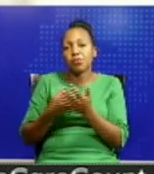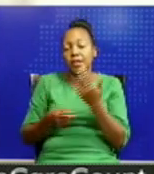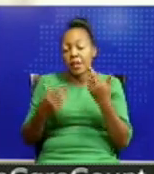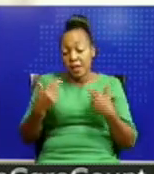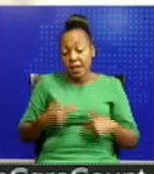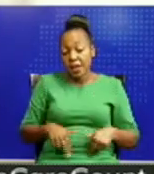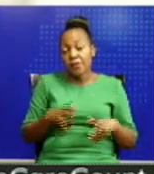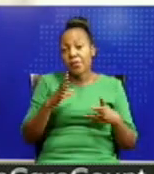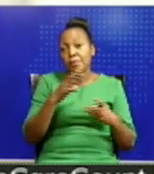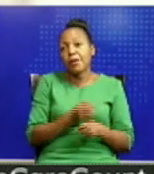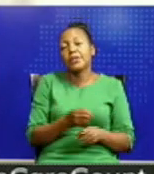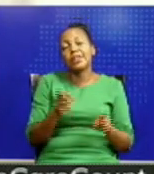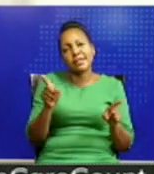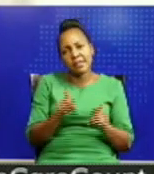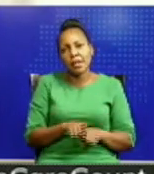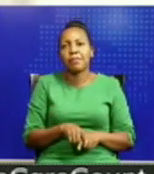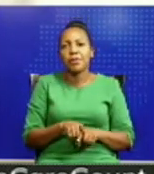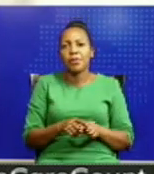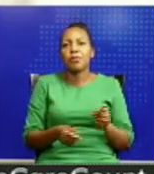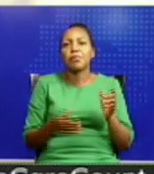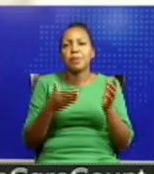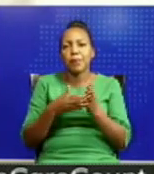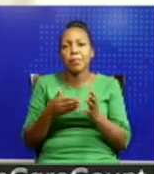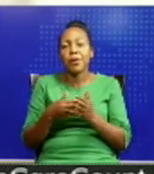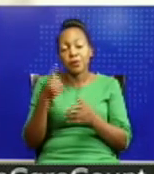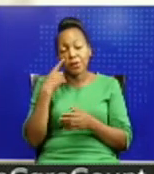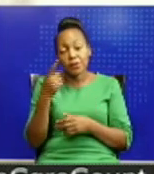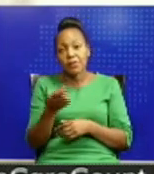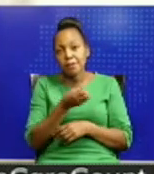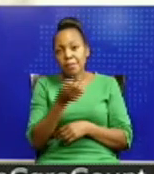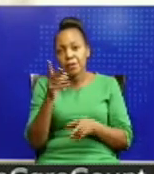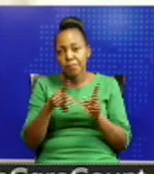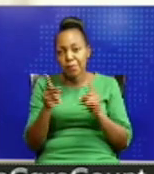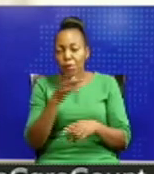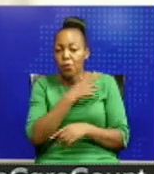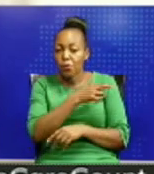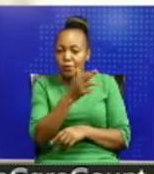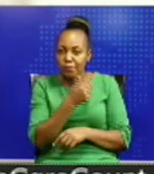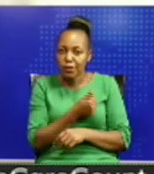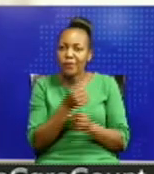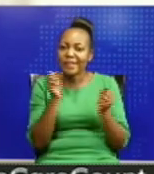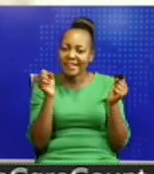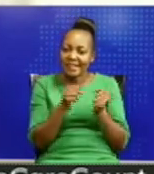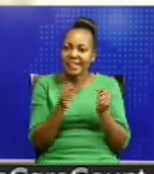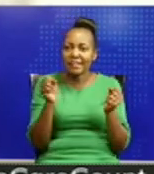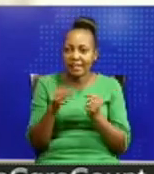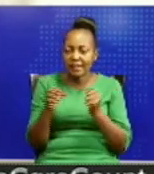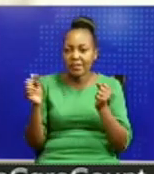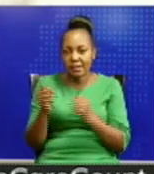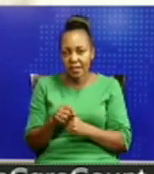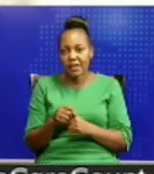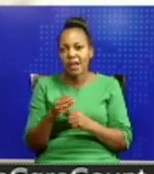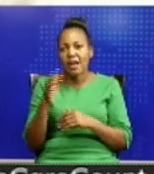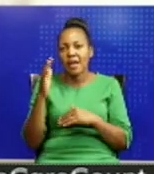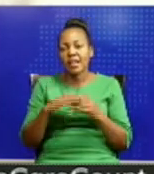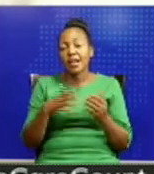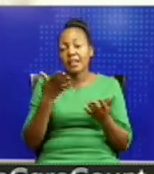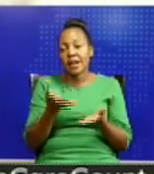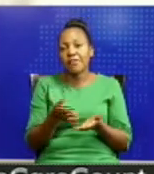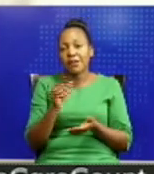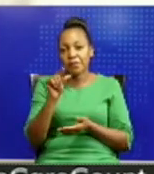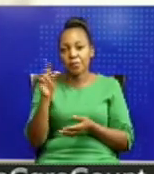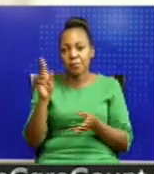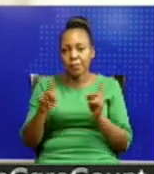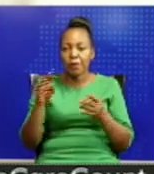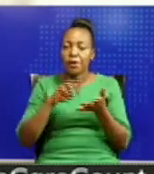budget will be affected. We shall have many people in hospitals instead of having less. So we should